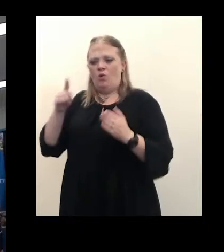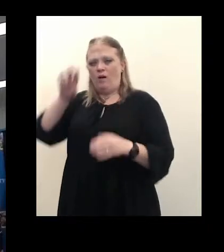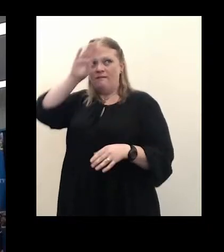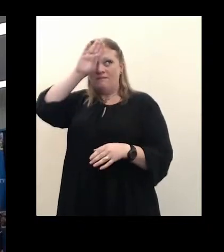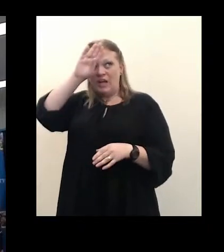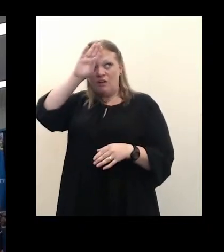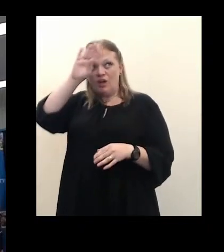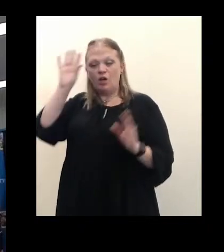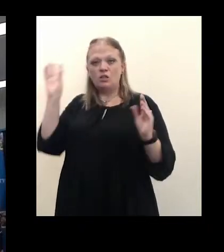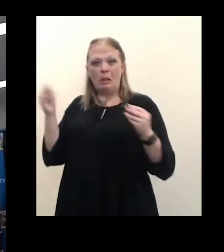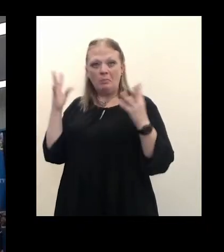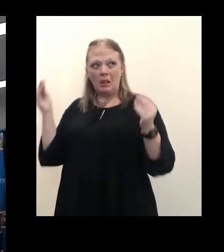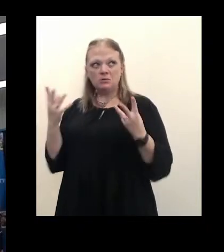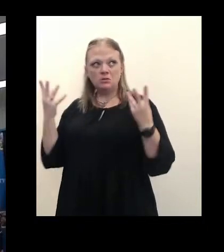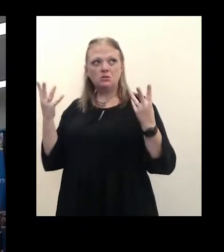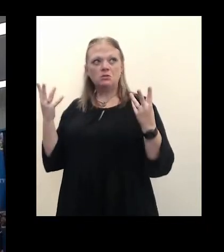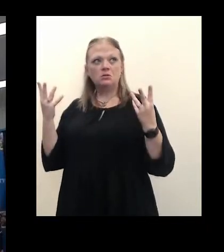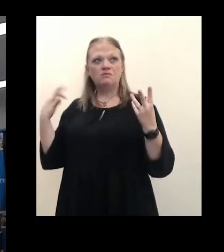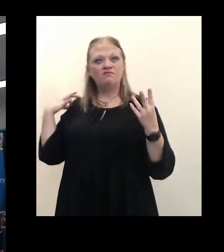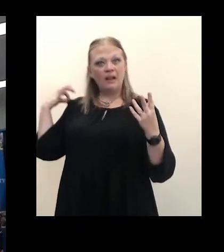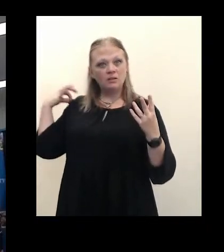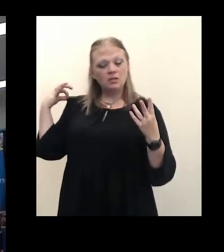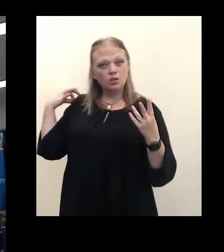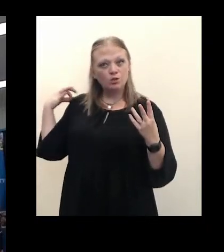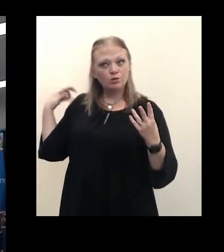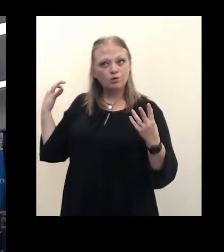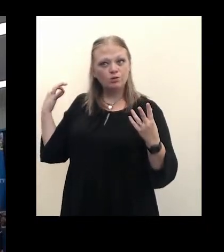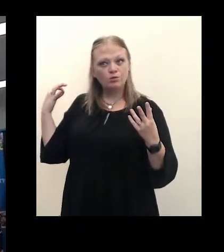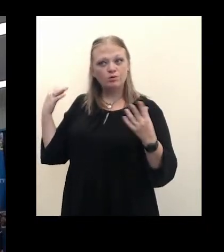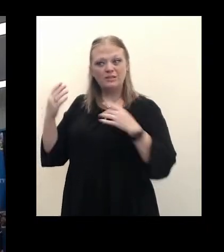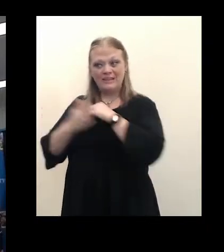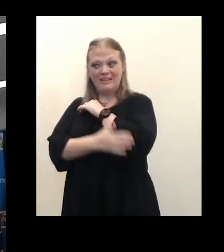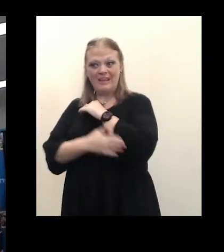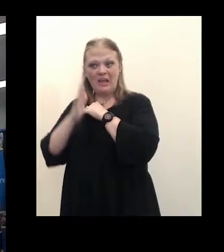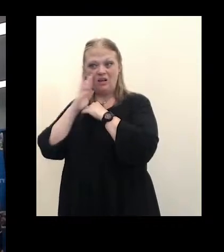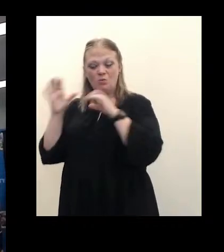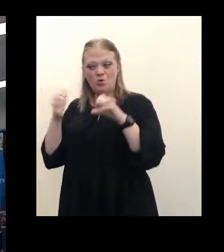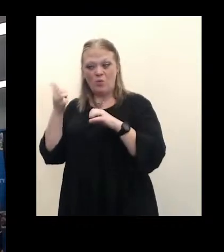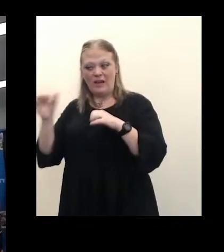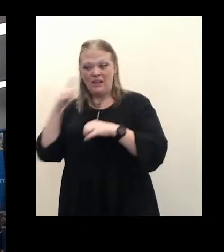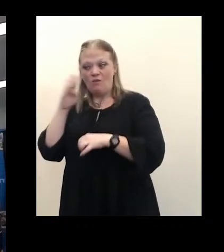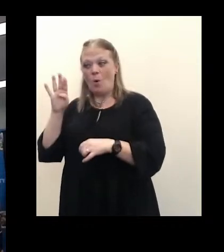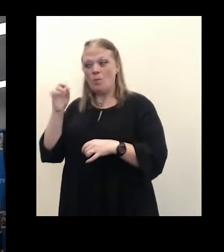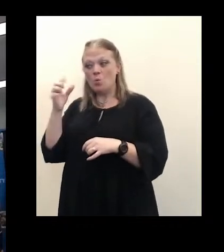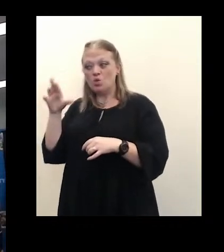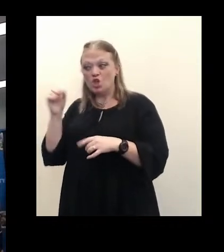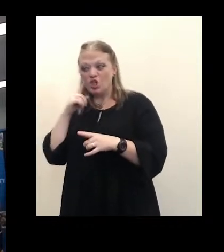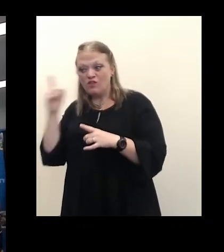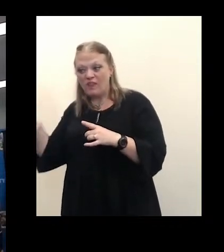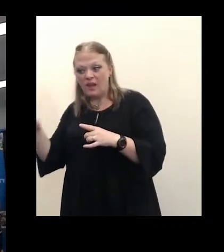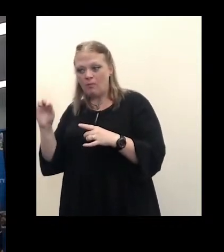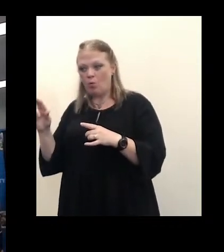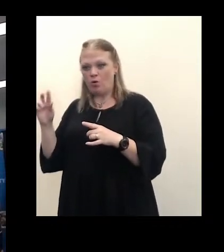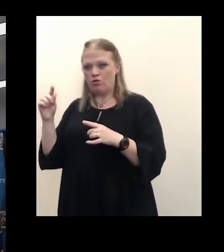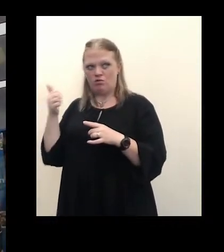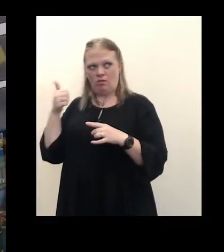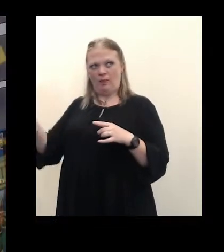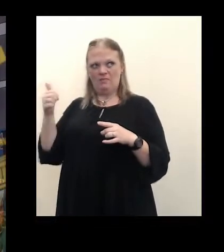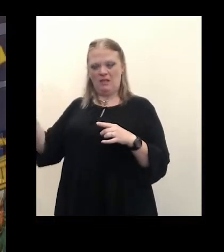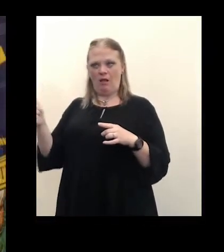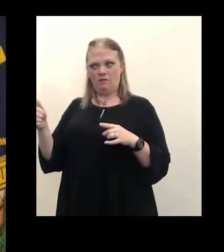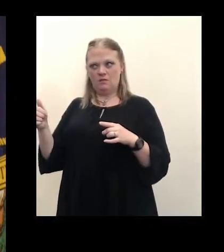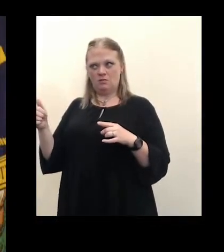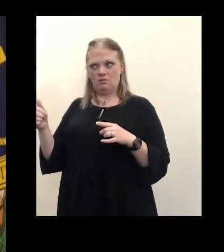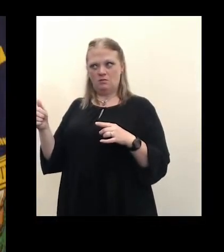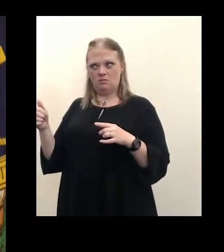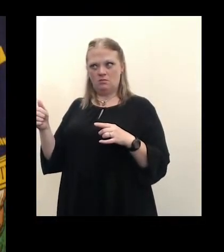ambulance crews, then the volunteers and stuff. Is the county going to do anything for boosters for that, or are they just basically should go out and open a